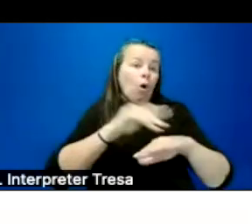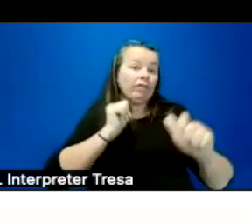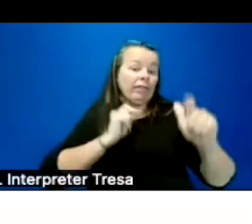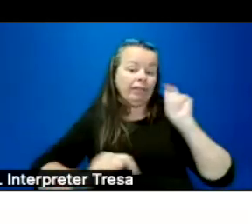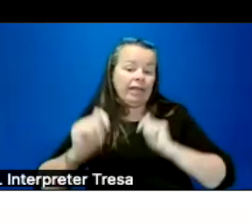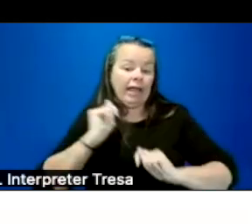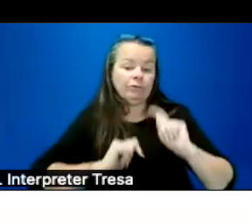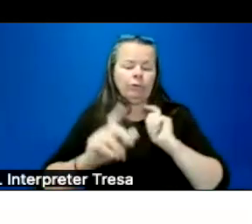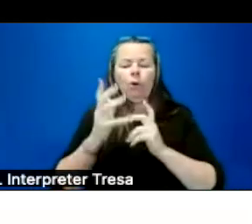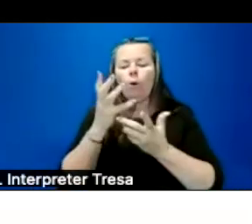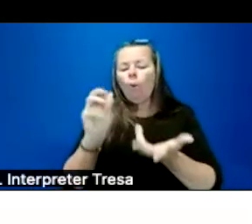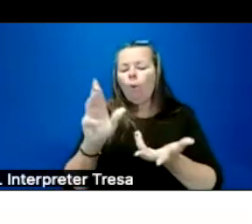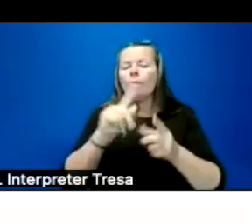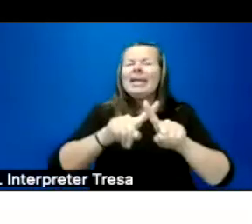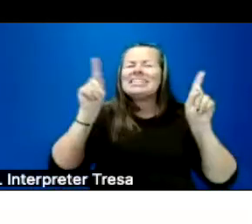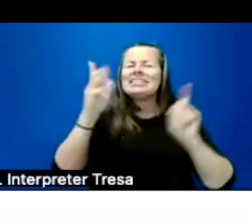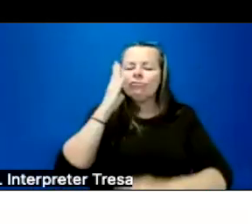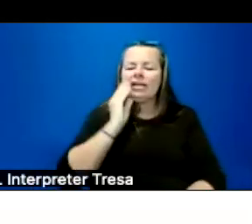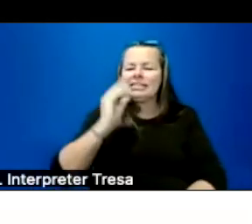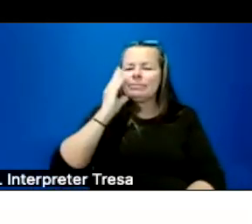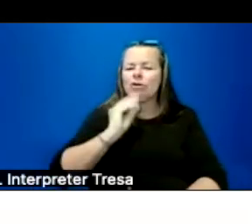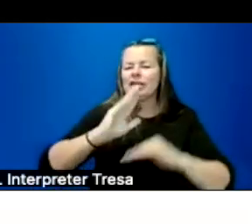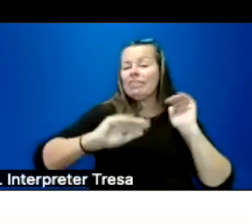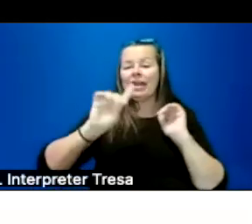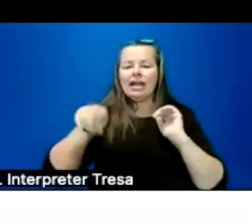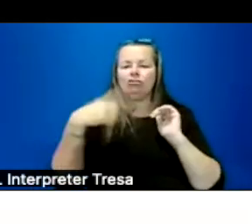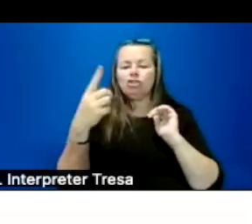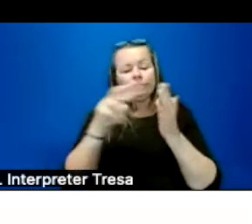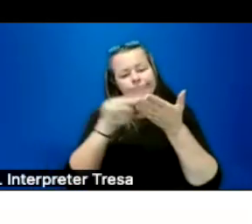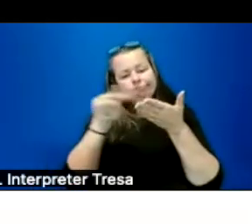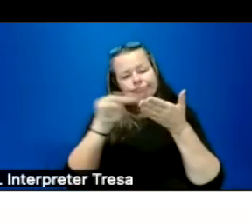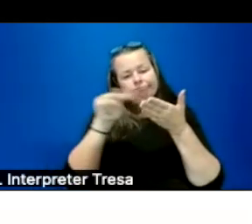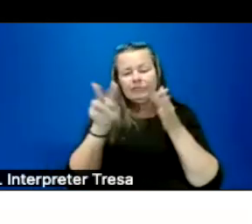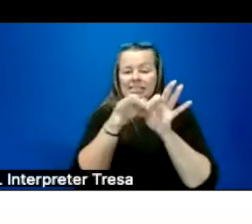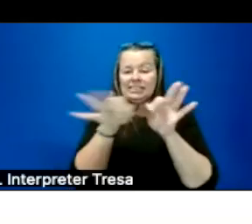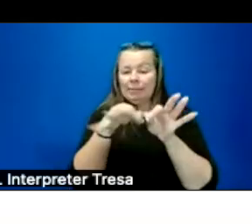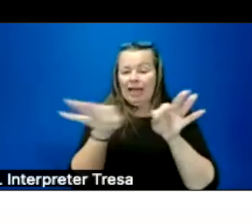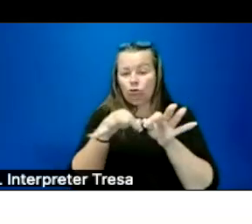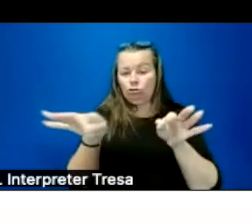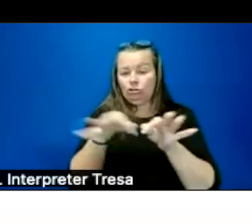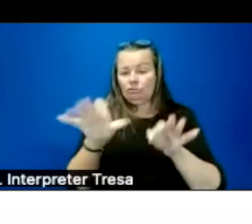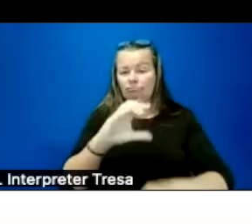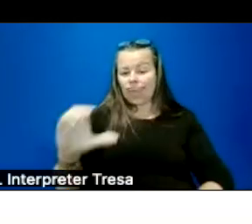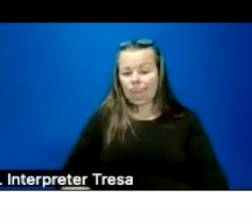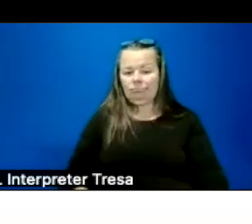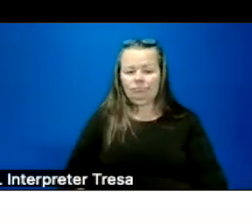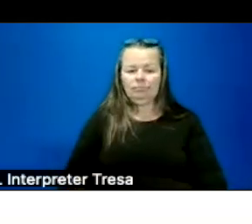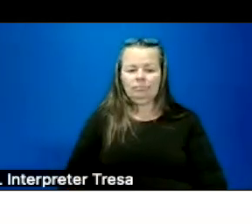a different experience than just reading subtitles, for instance. So all in